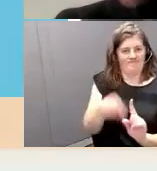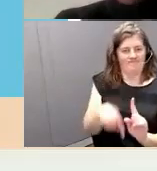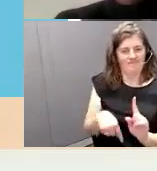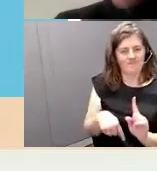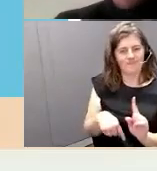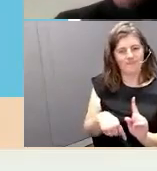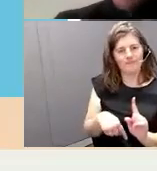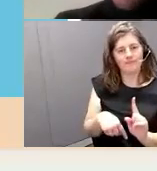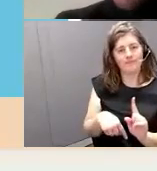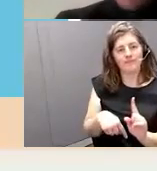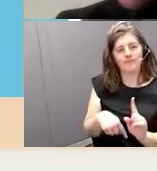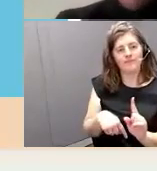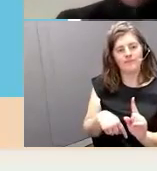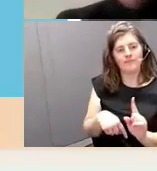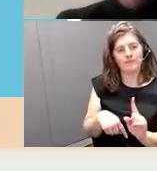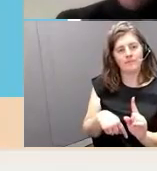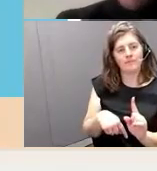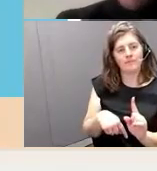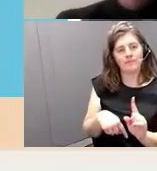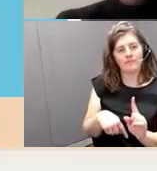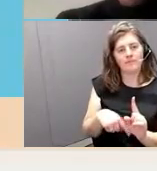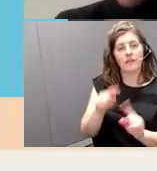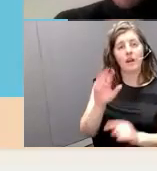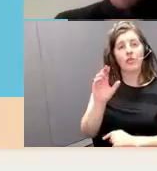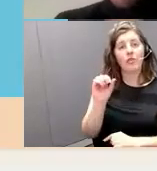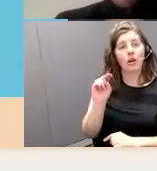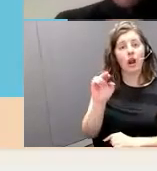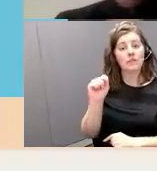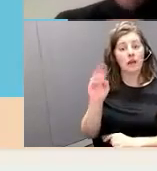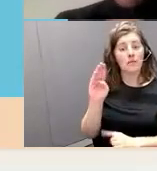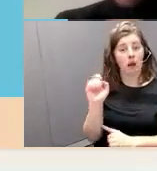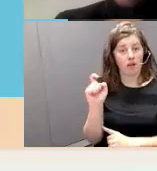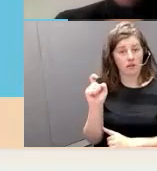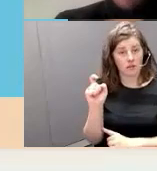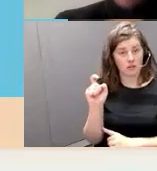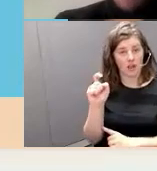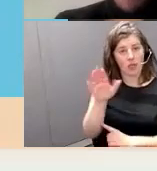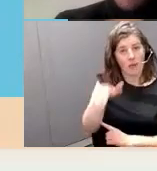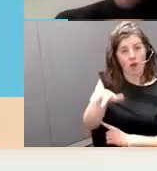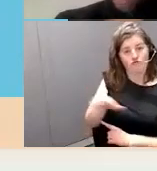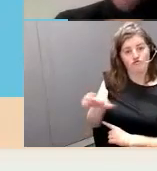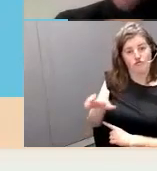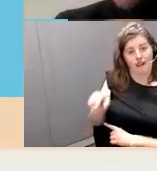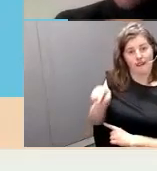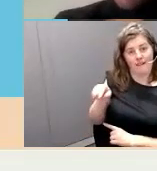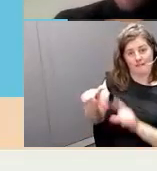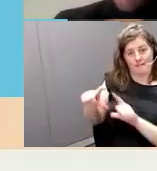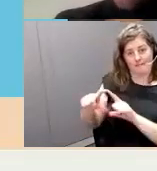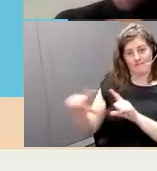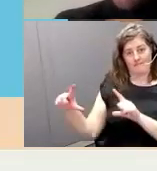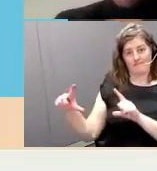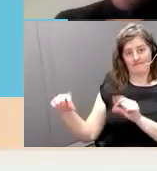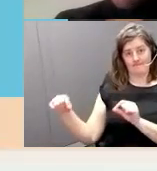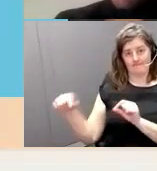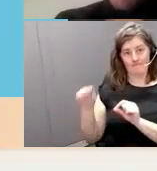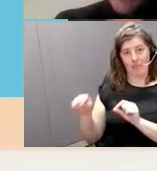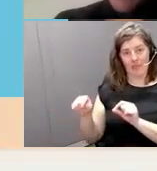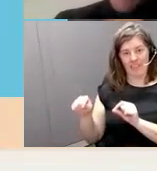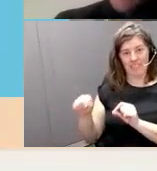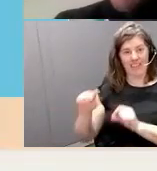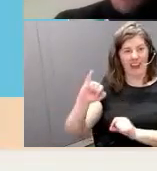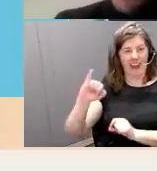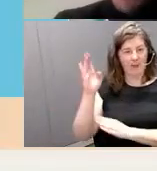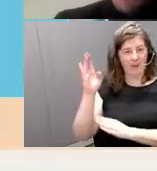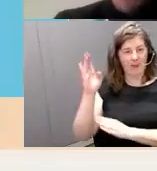of course, talking about the content box in the bottom right-hand corner of this